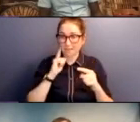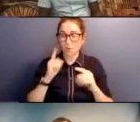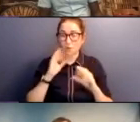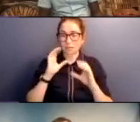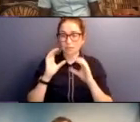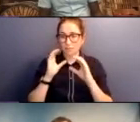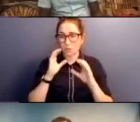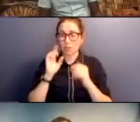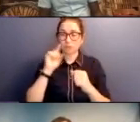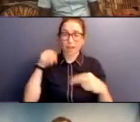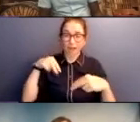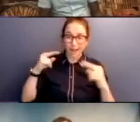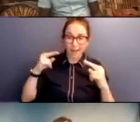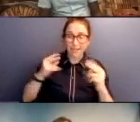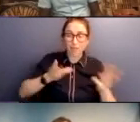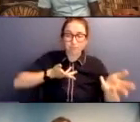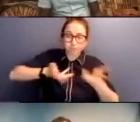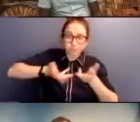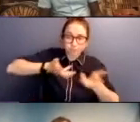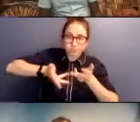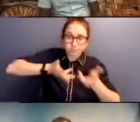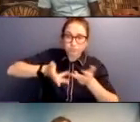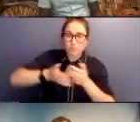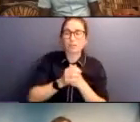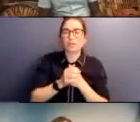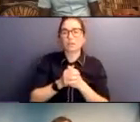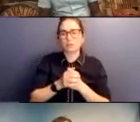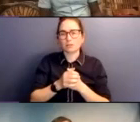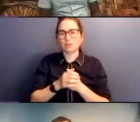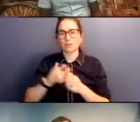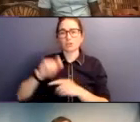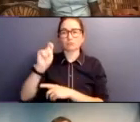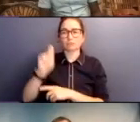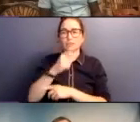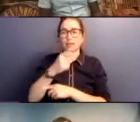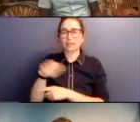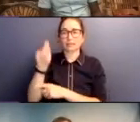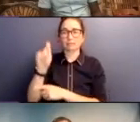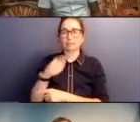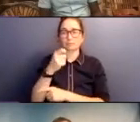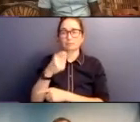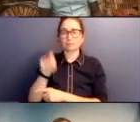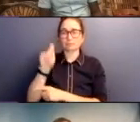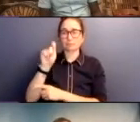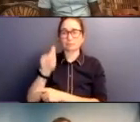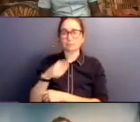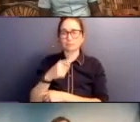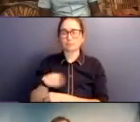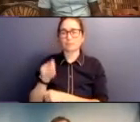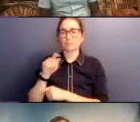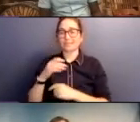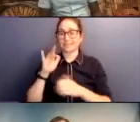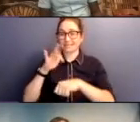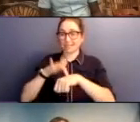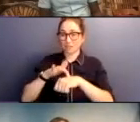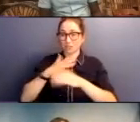contact, gestures with your hand, conducting, touch, body language. Then